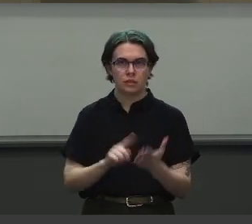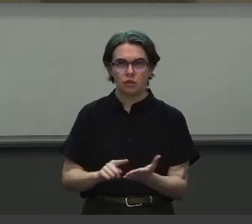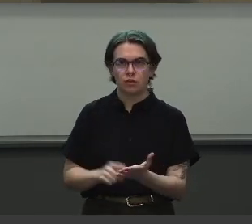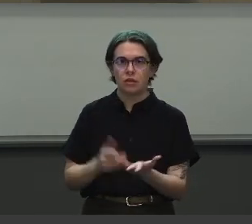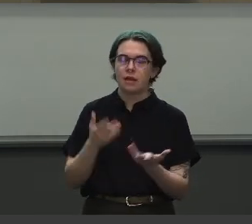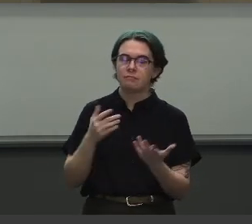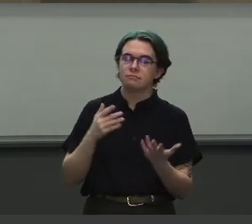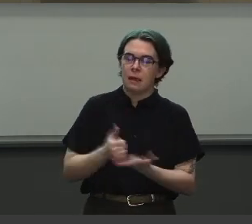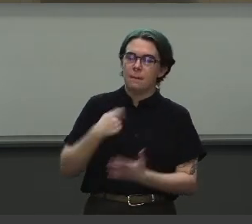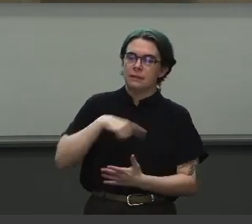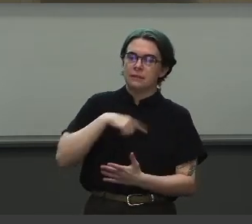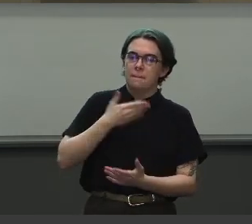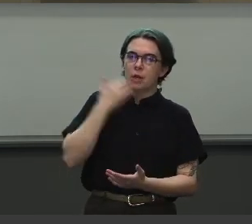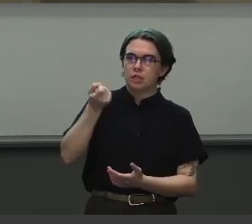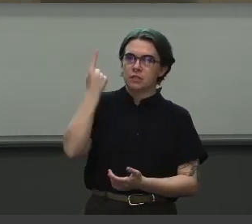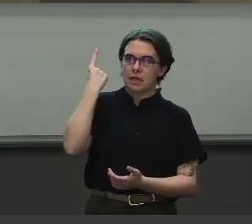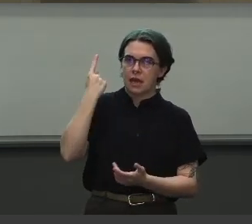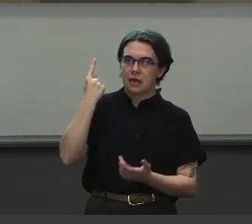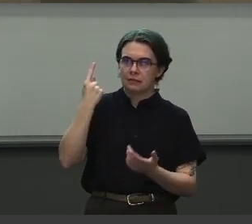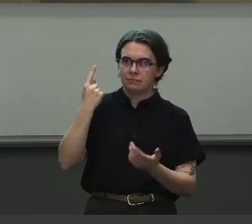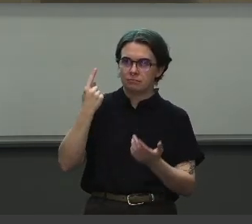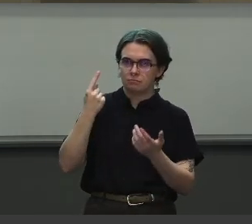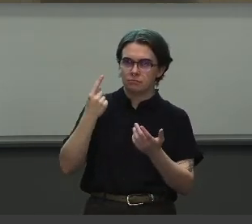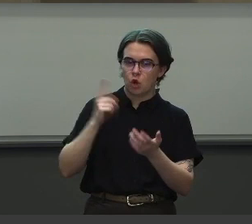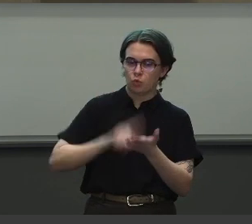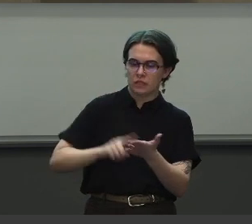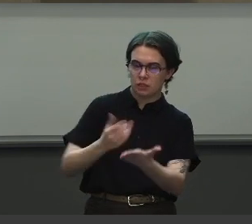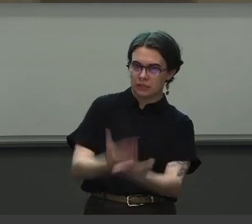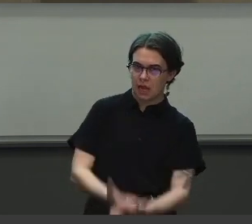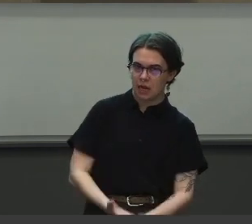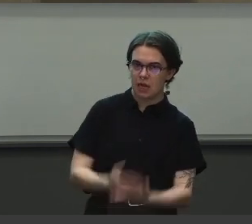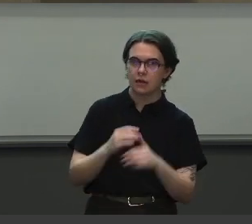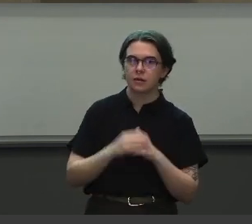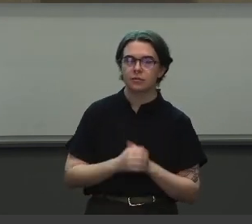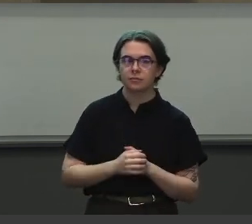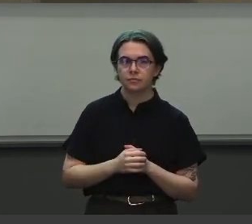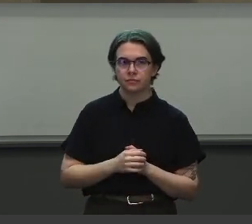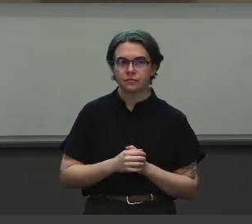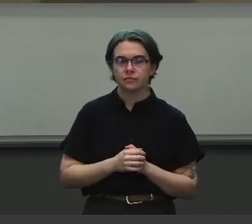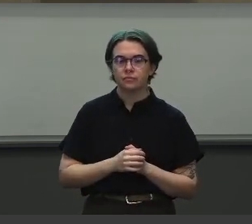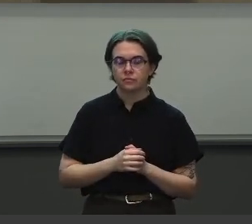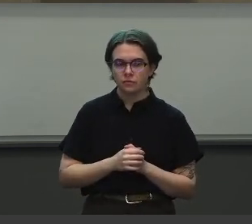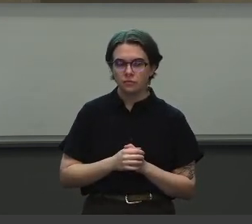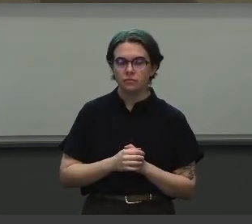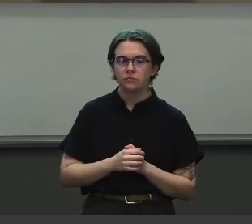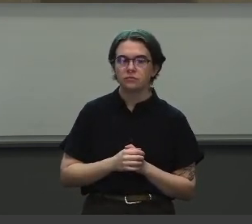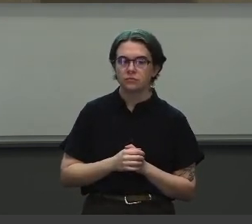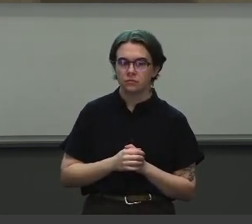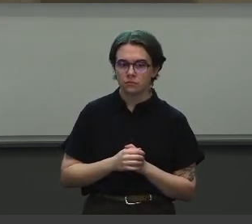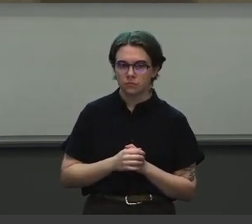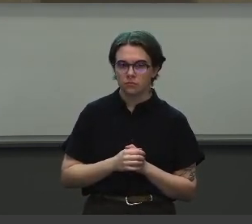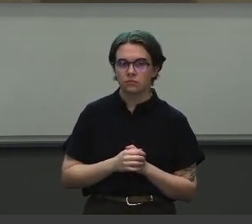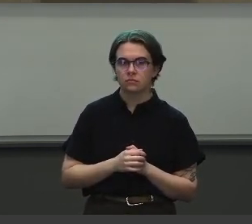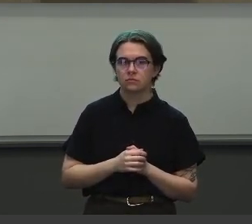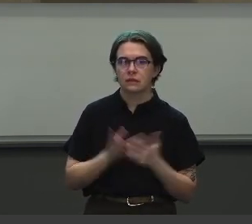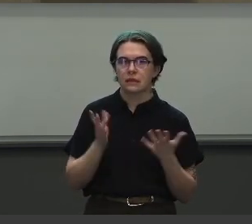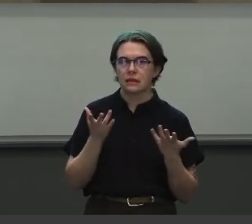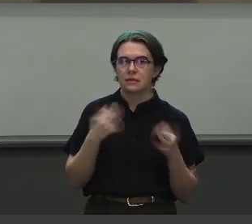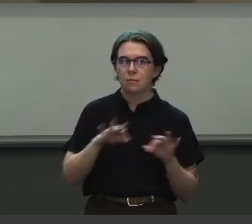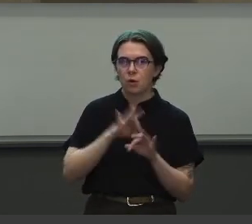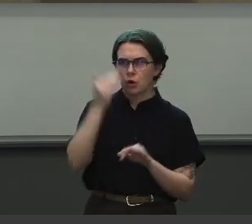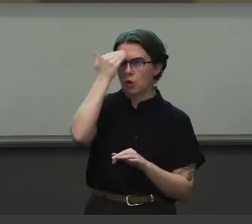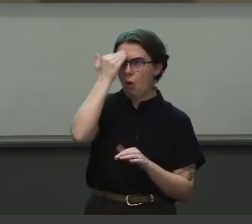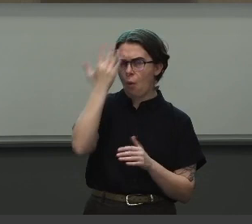I think that that's where this needs to go. We need to leverage it to understand why when we collect data in the lab, it's different across